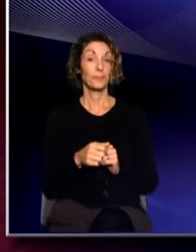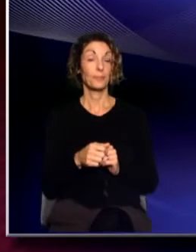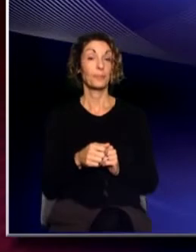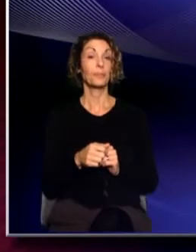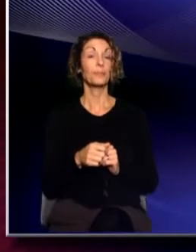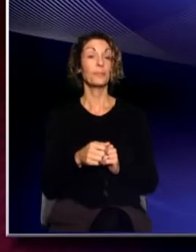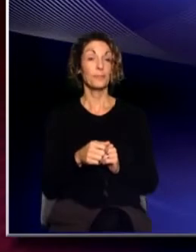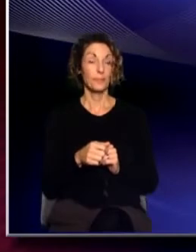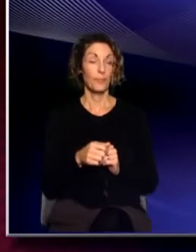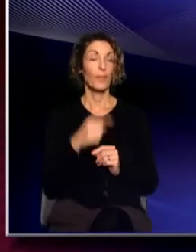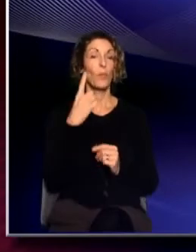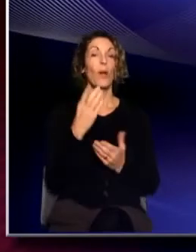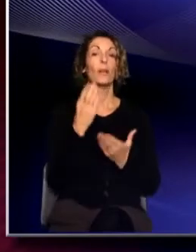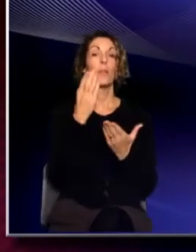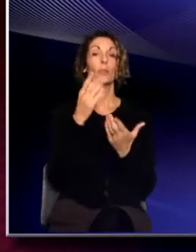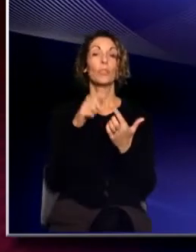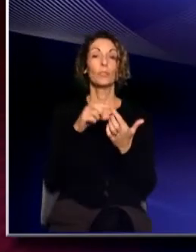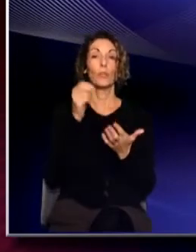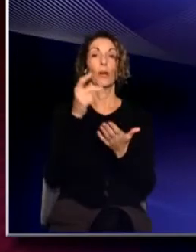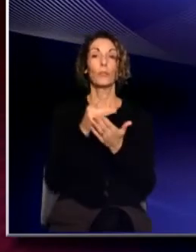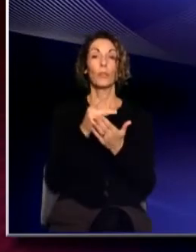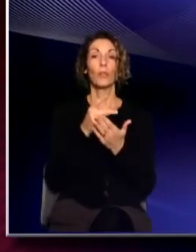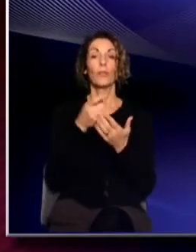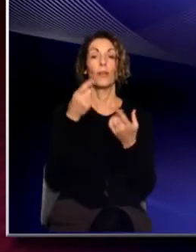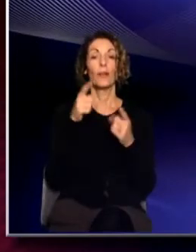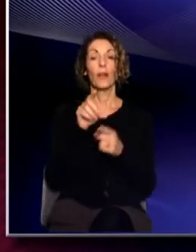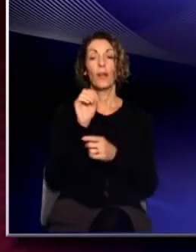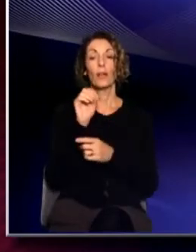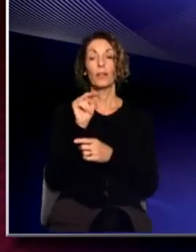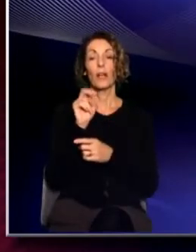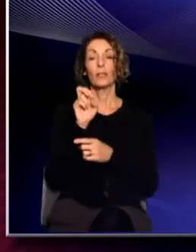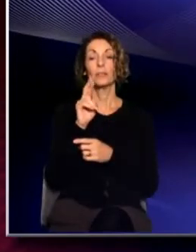Okay, so a motion to approve consent items 3.01, 4.01, 5.01,